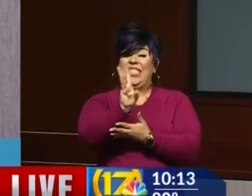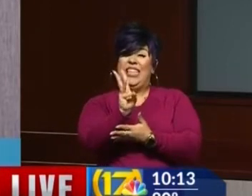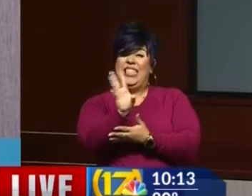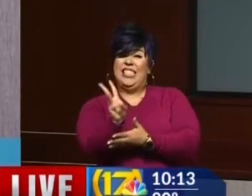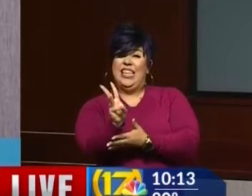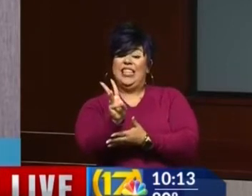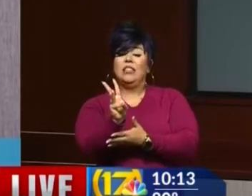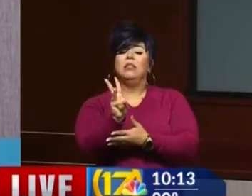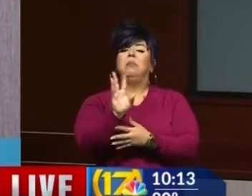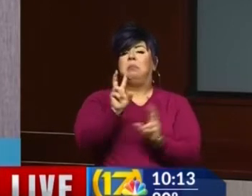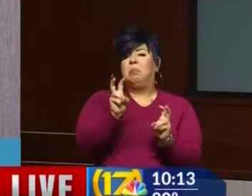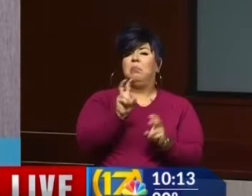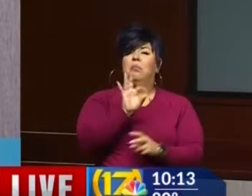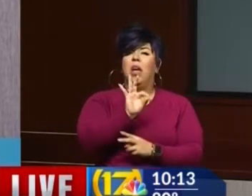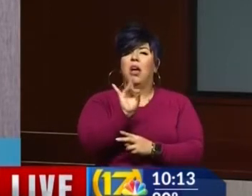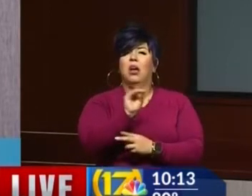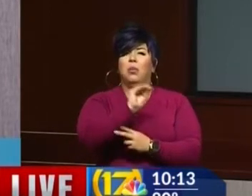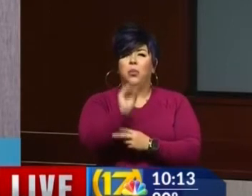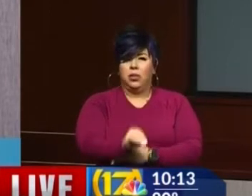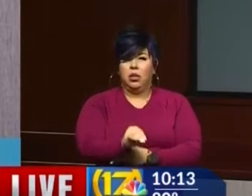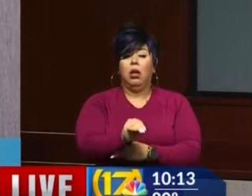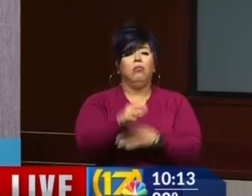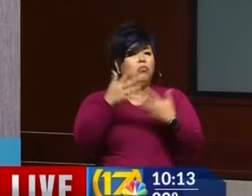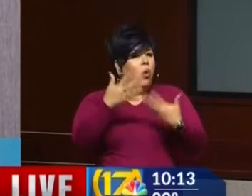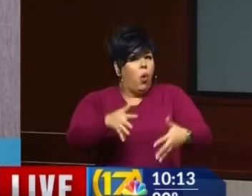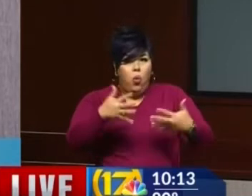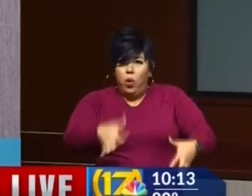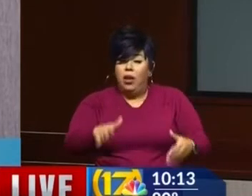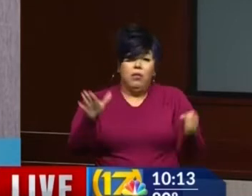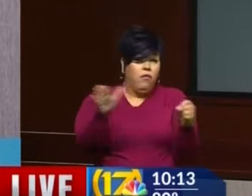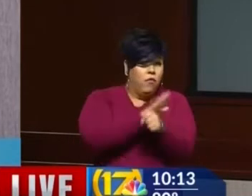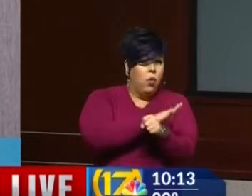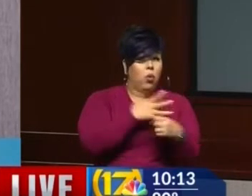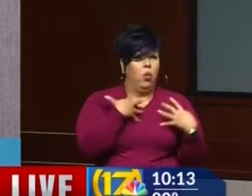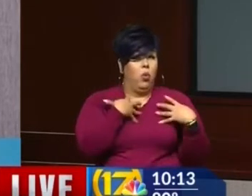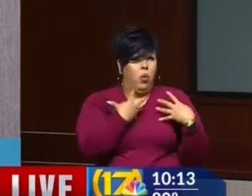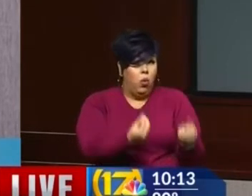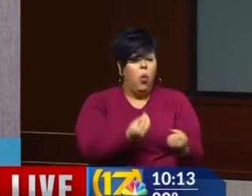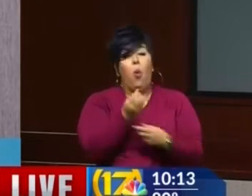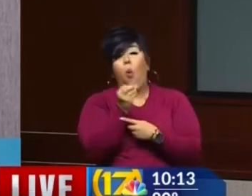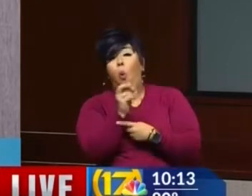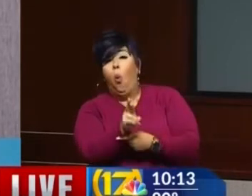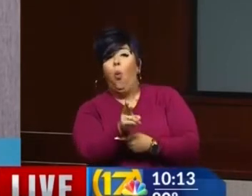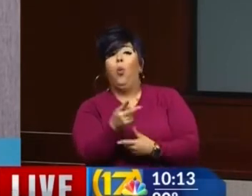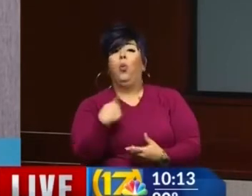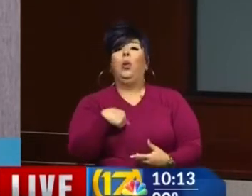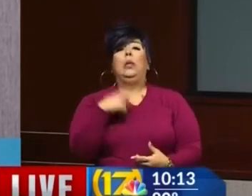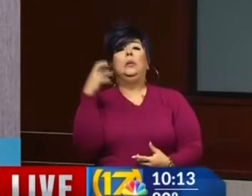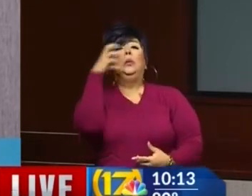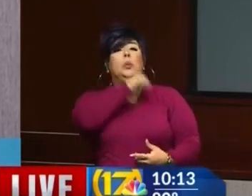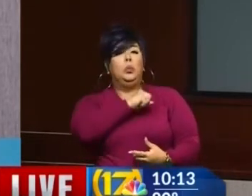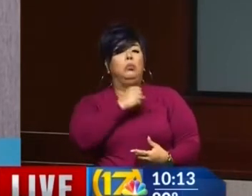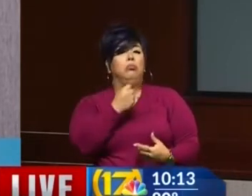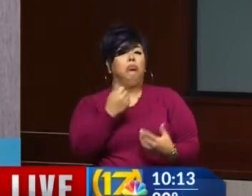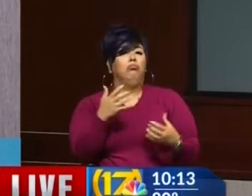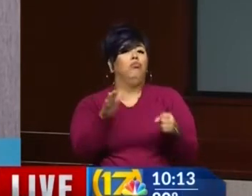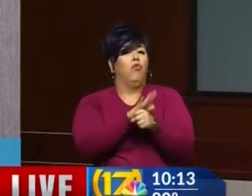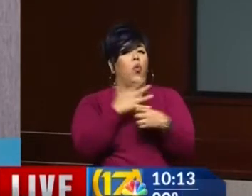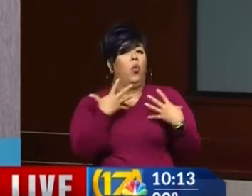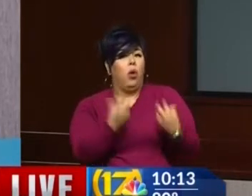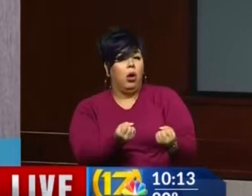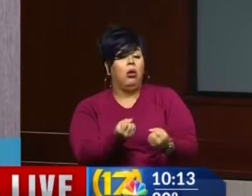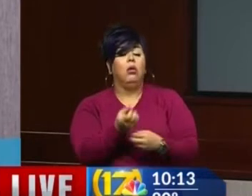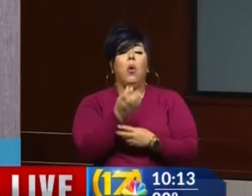30,666, or 98%, have either fully recovered or are presumed recovered, or